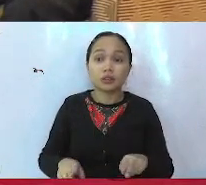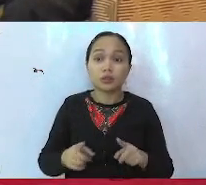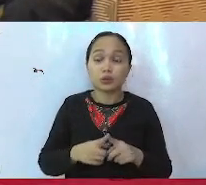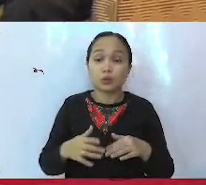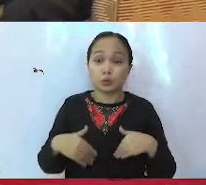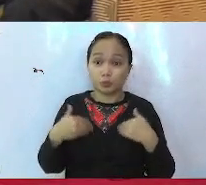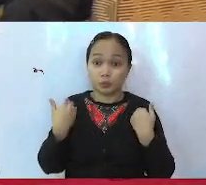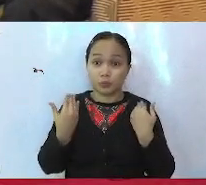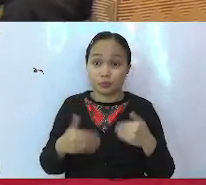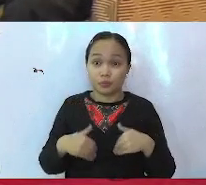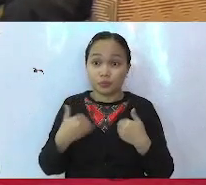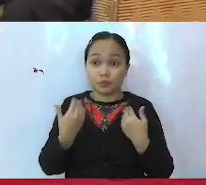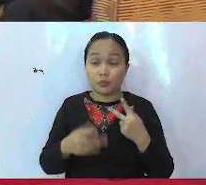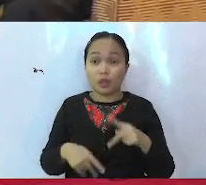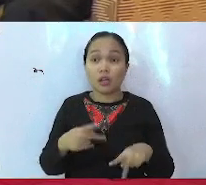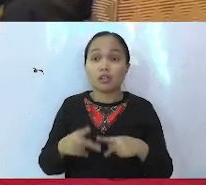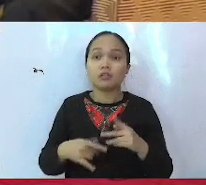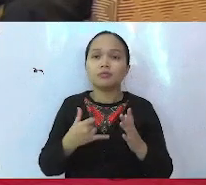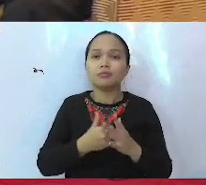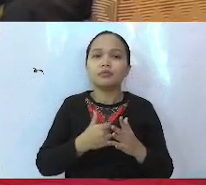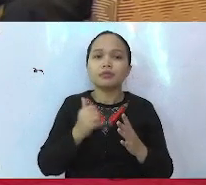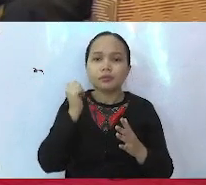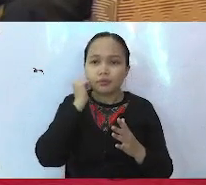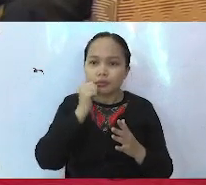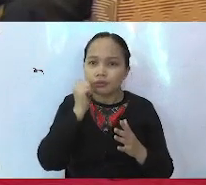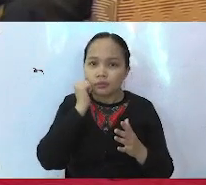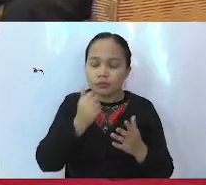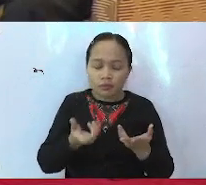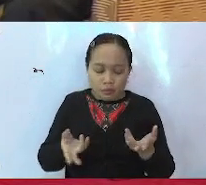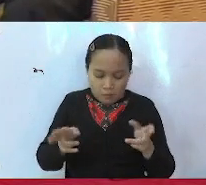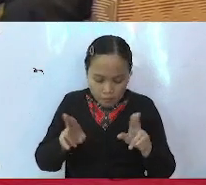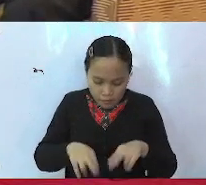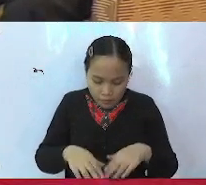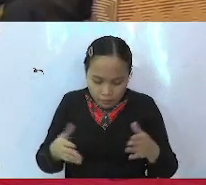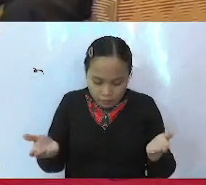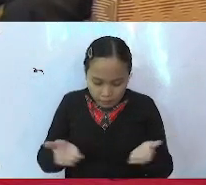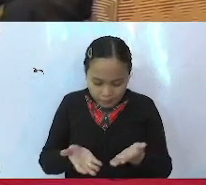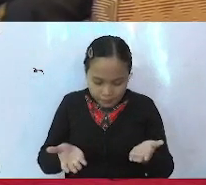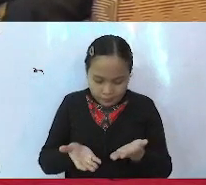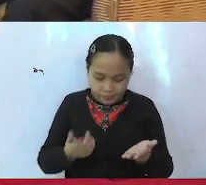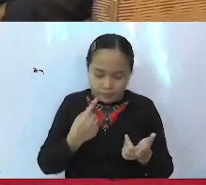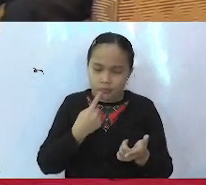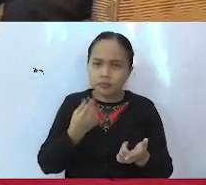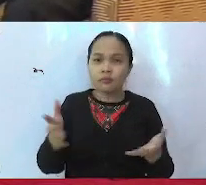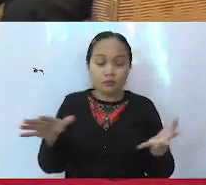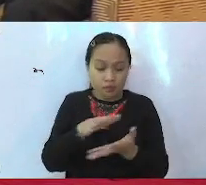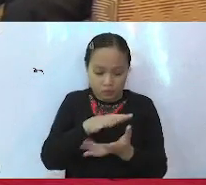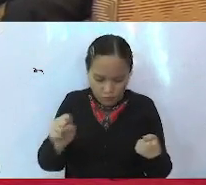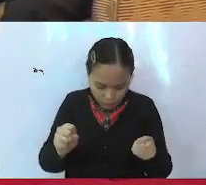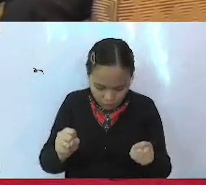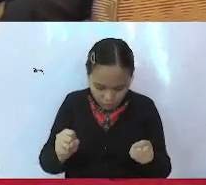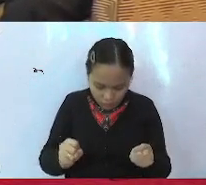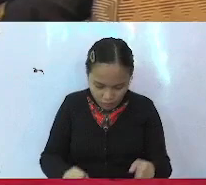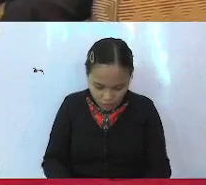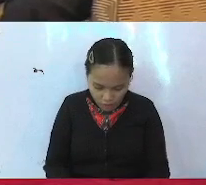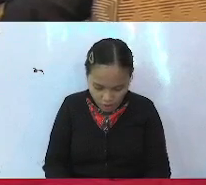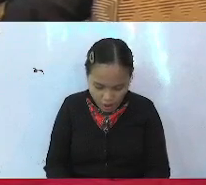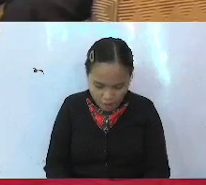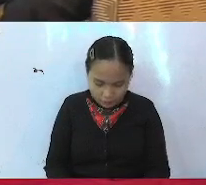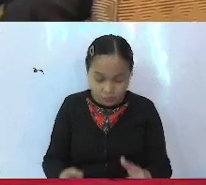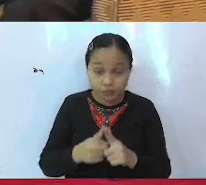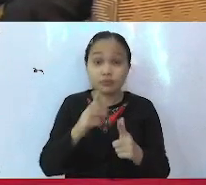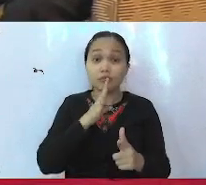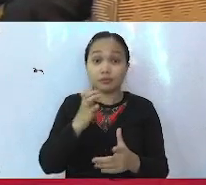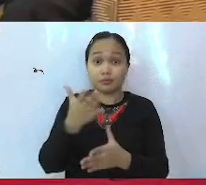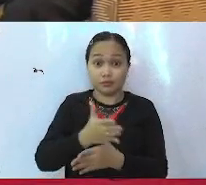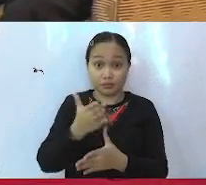there, like I said, it will always happen here. The distractions for them to be sidetracked there